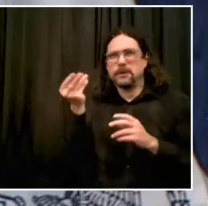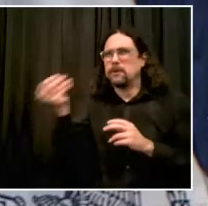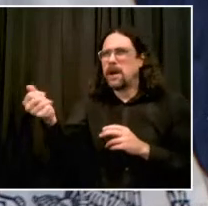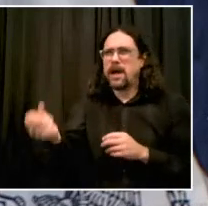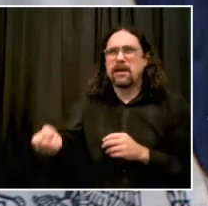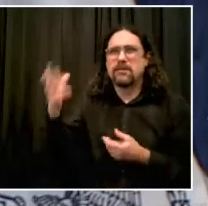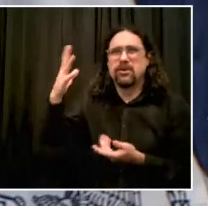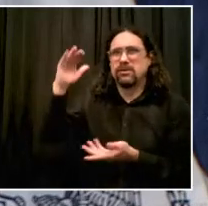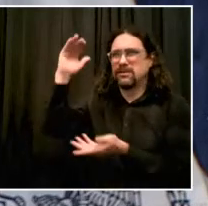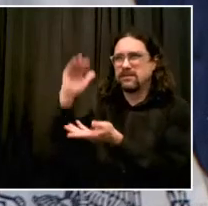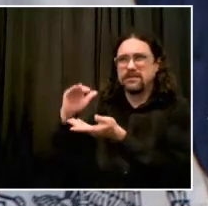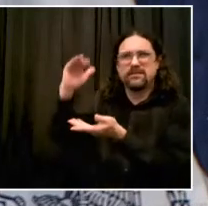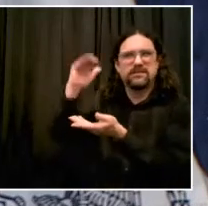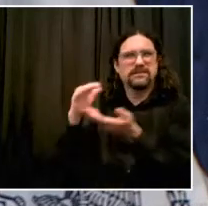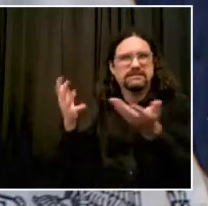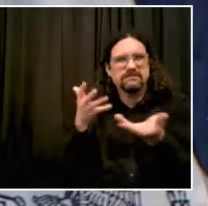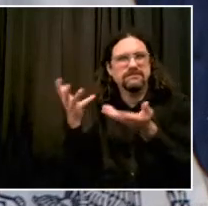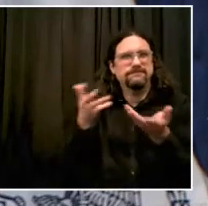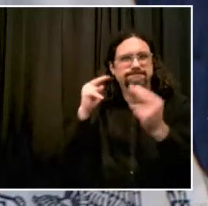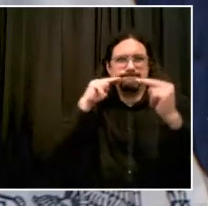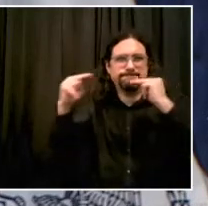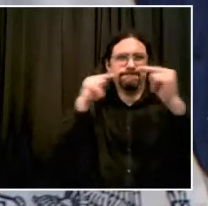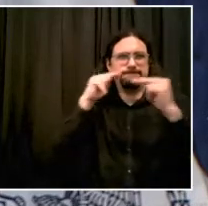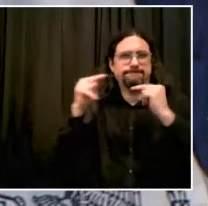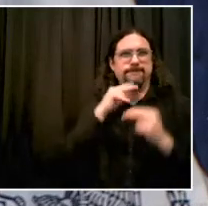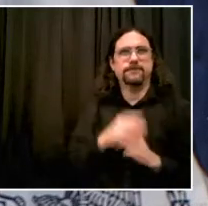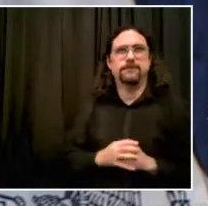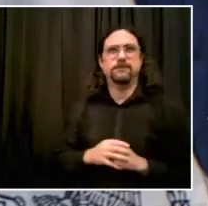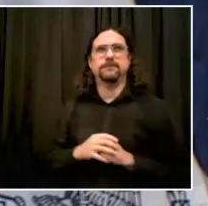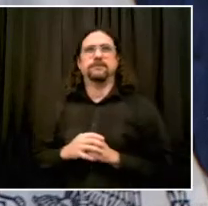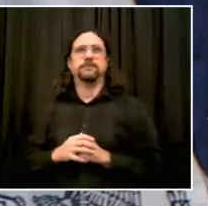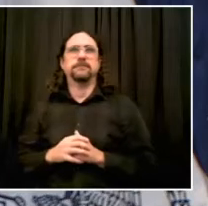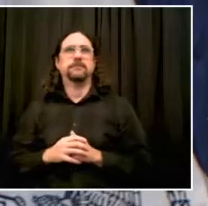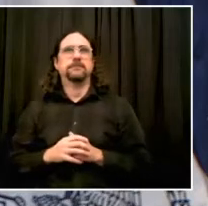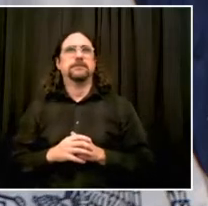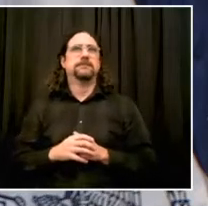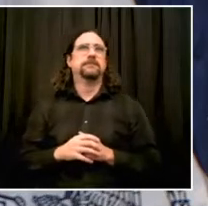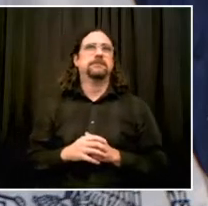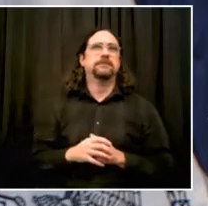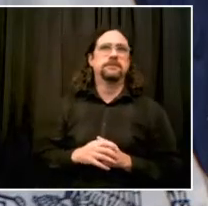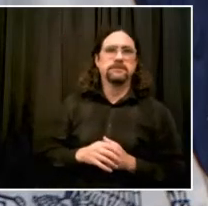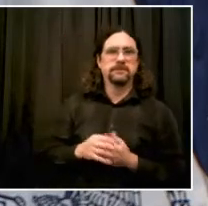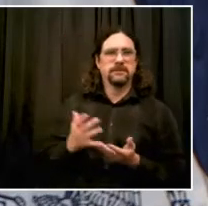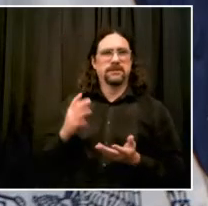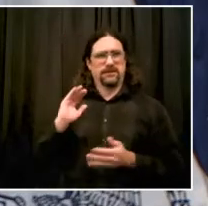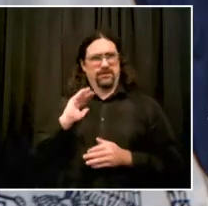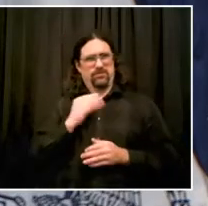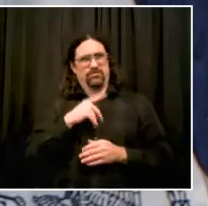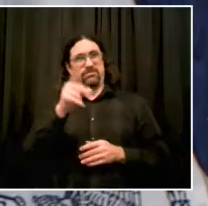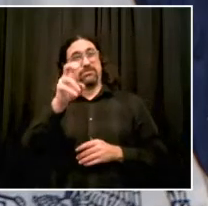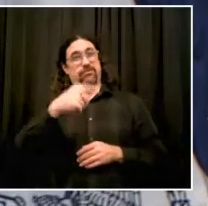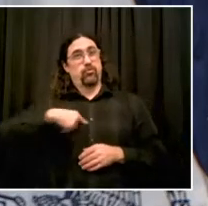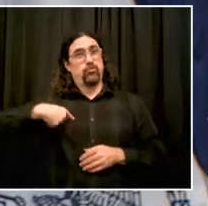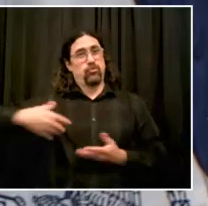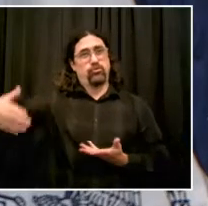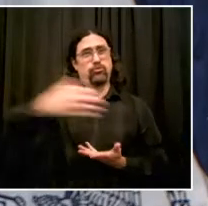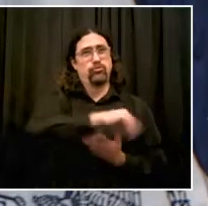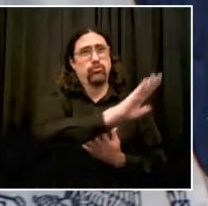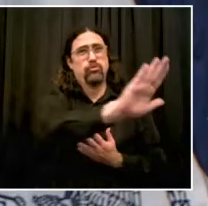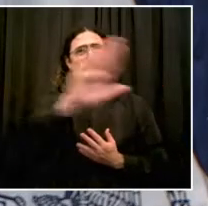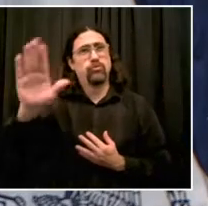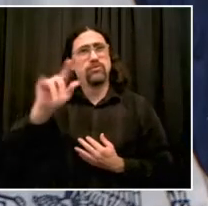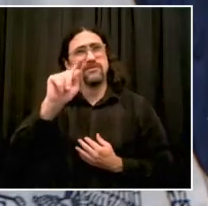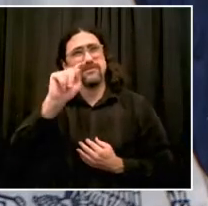ready, up and running. As we talked about yesterday, it will be for fewer kids because we're going to have to distance within those school buses for